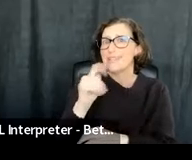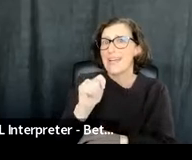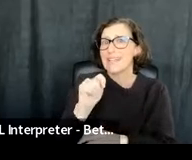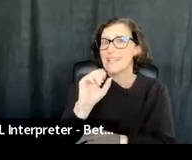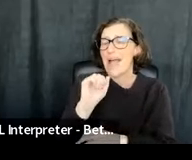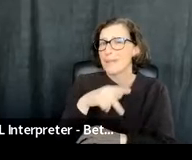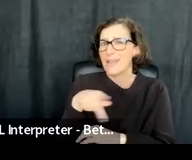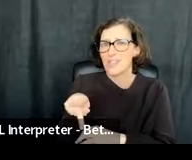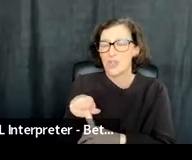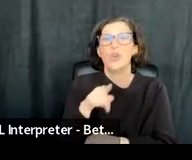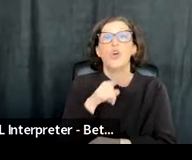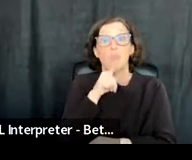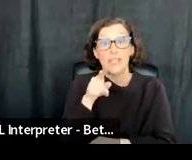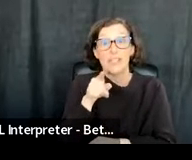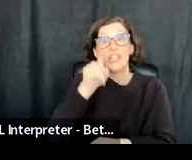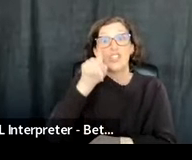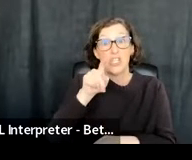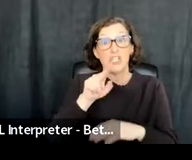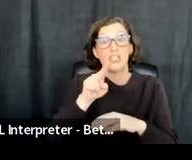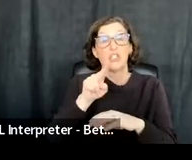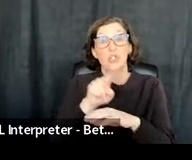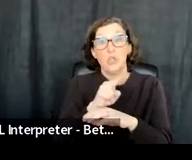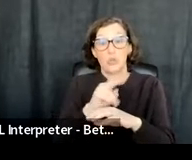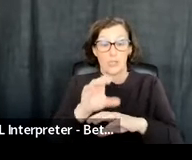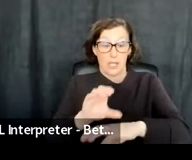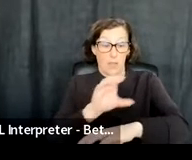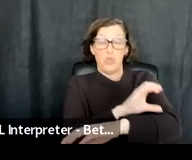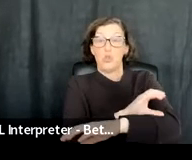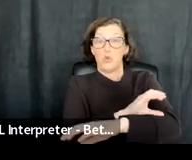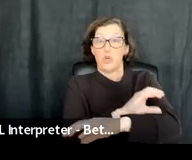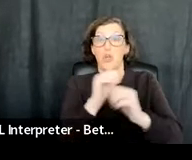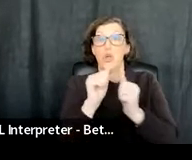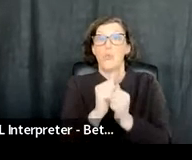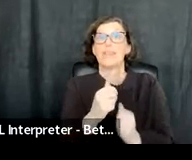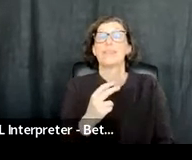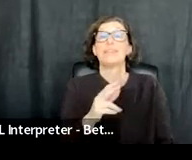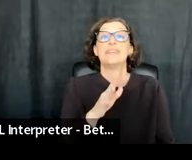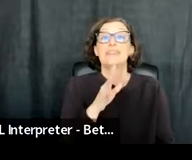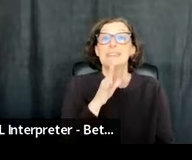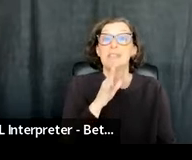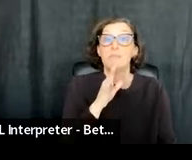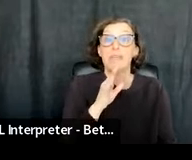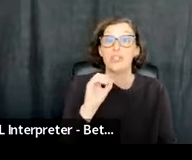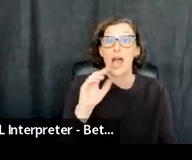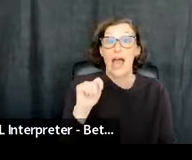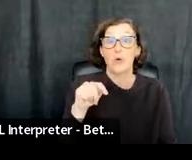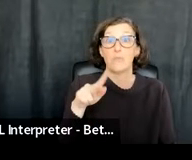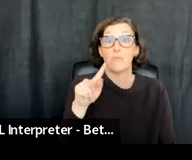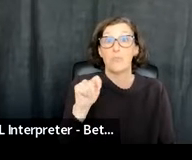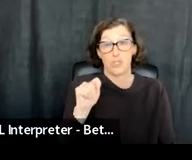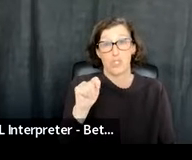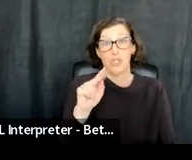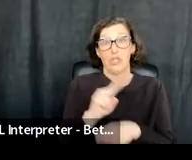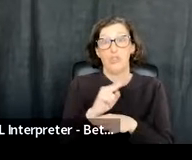she really needed to learn how to use the computer primarily with the speech output, the JAWS program, using keystroke